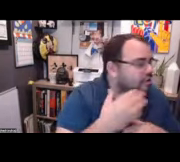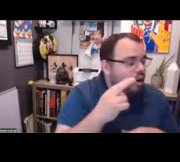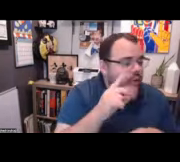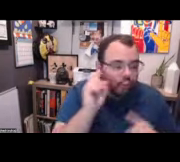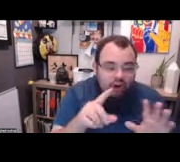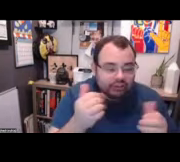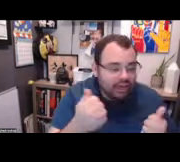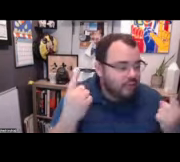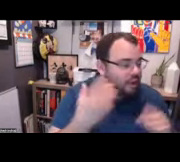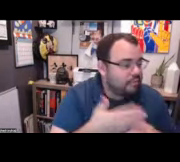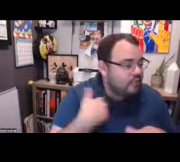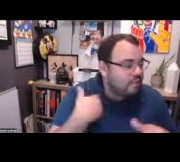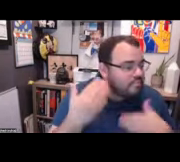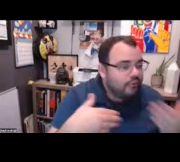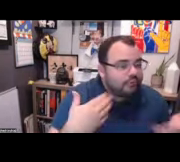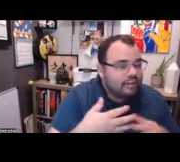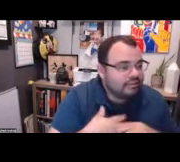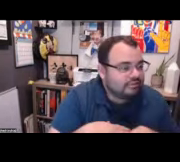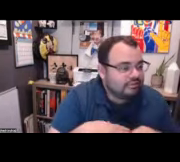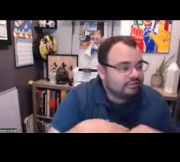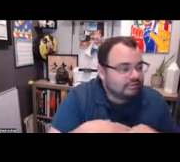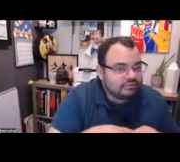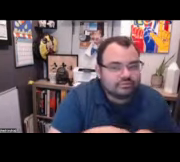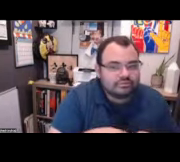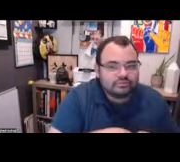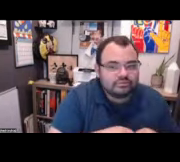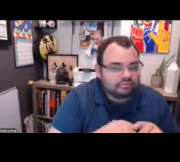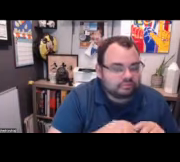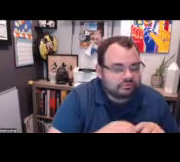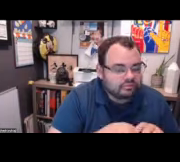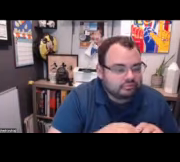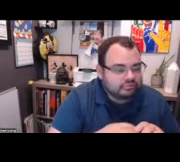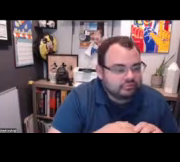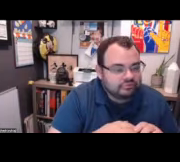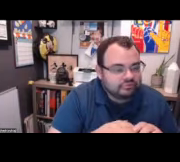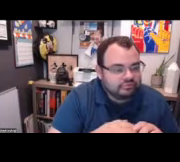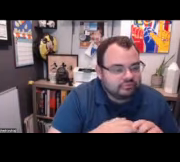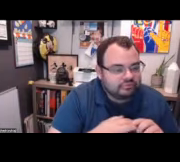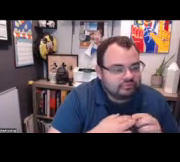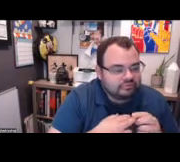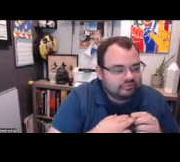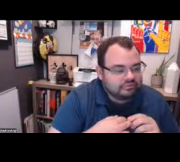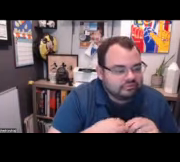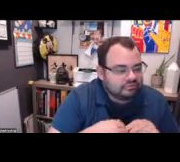Okay. Does anyone else want to share, or does anyone have any questions before we move on?